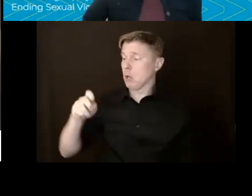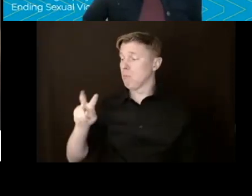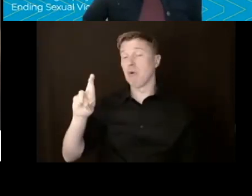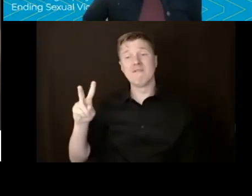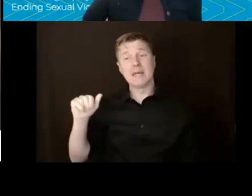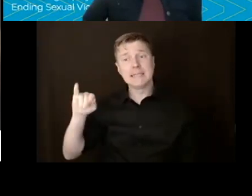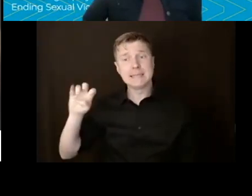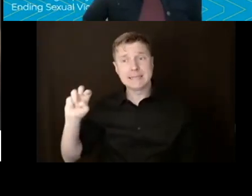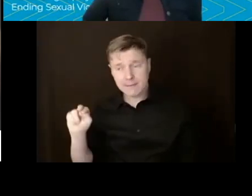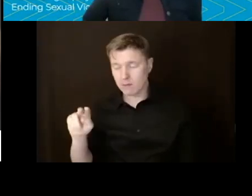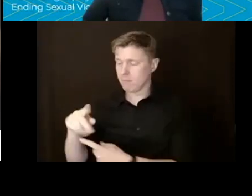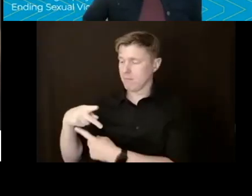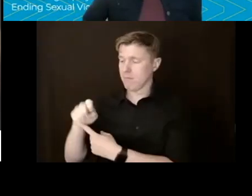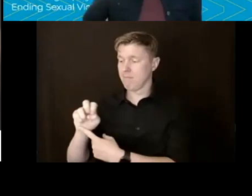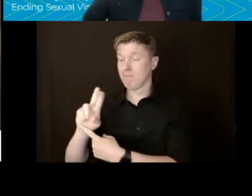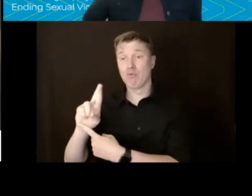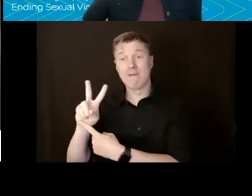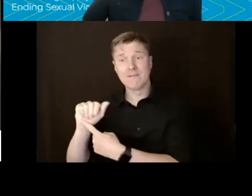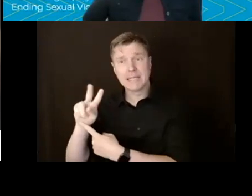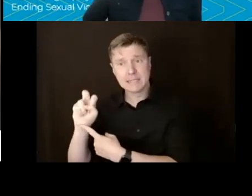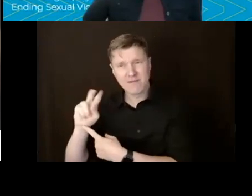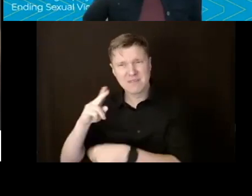or it's happening to everyone.